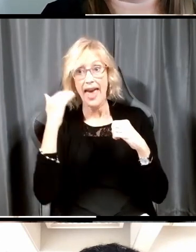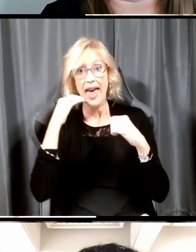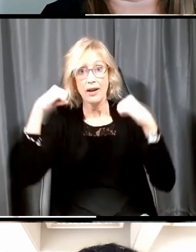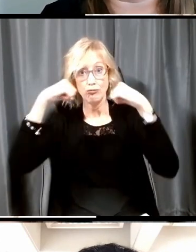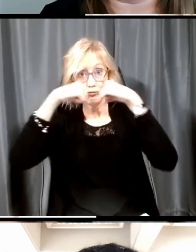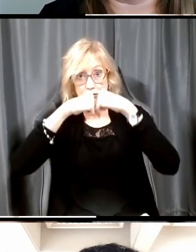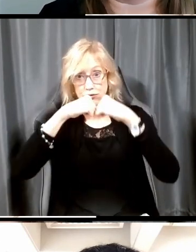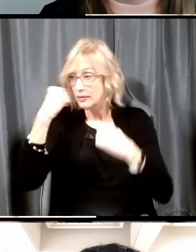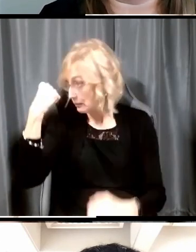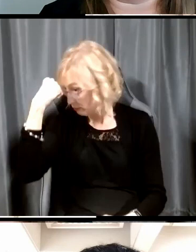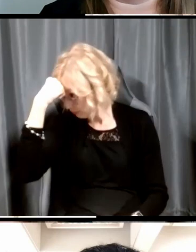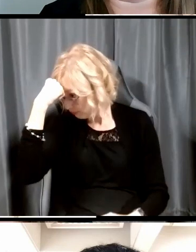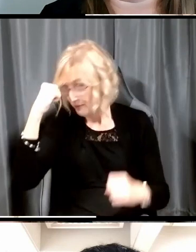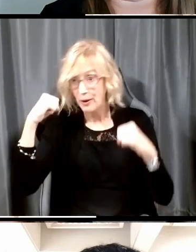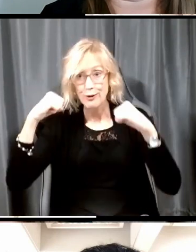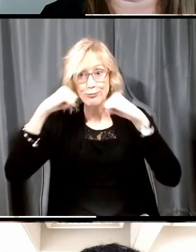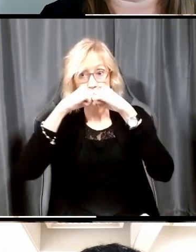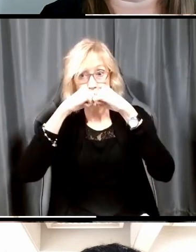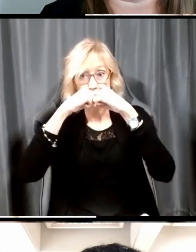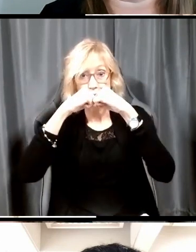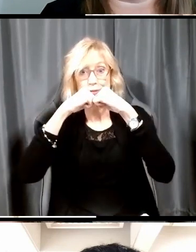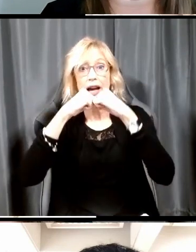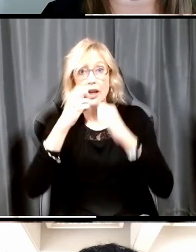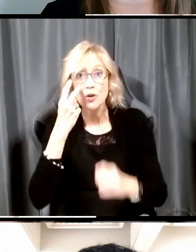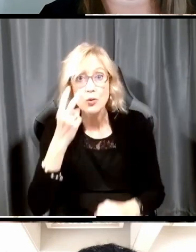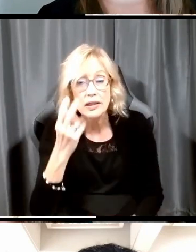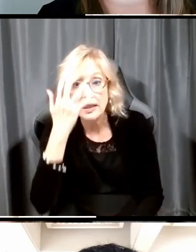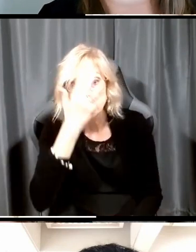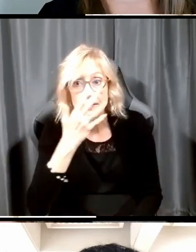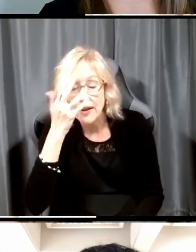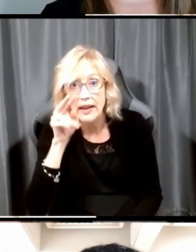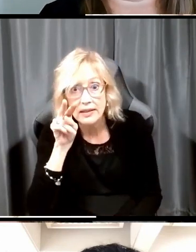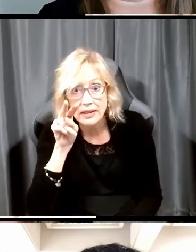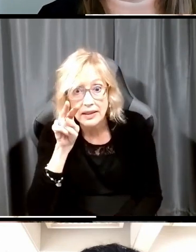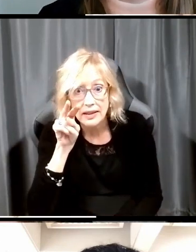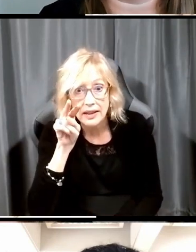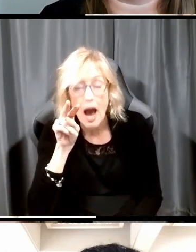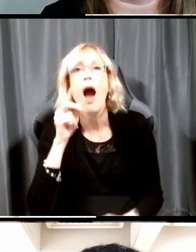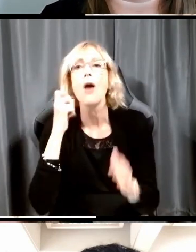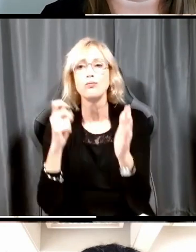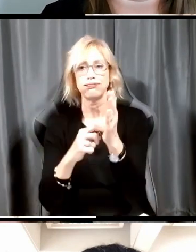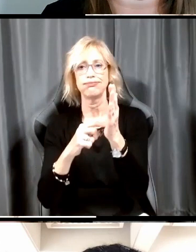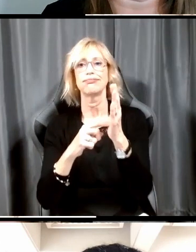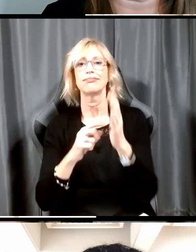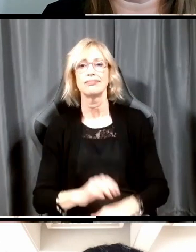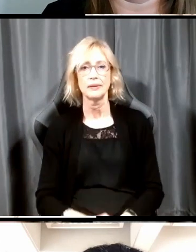with the adult to see what their face looks like, and then they build that recognition from